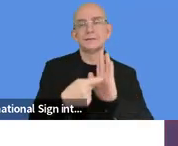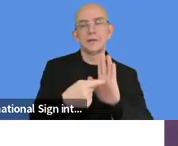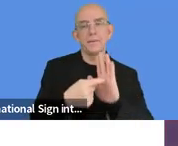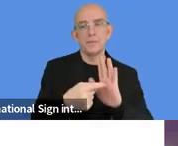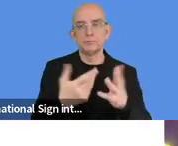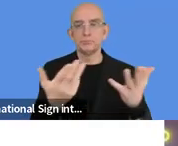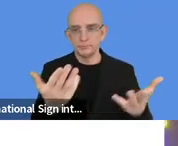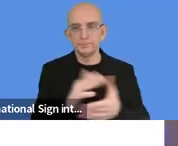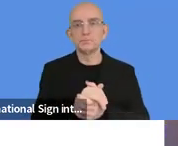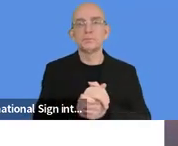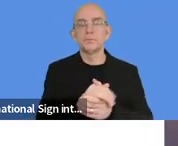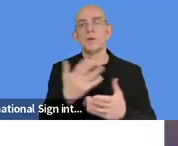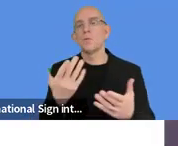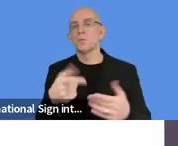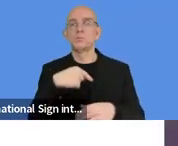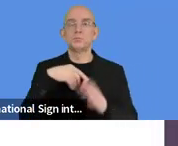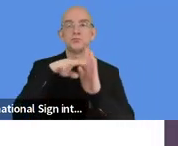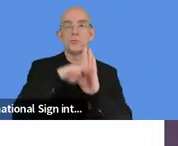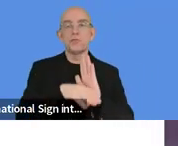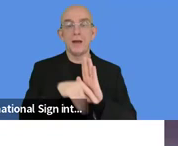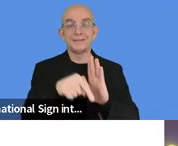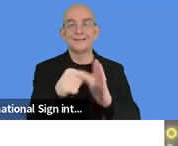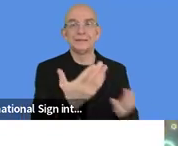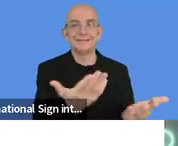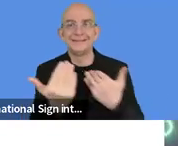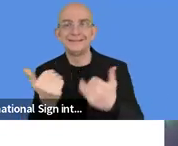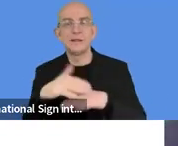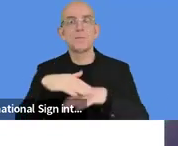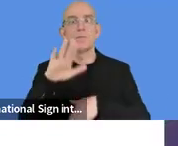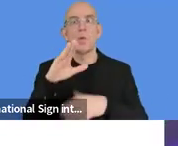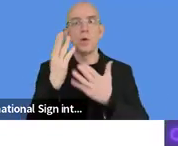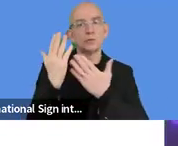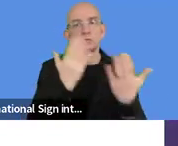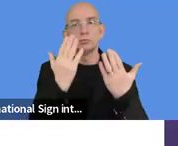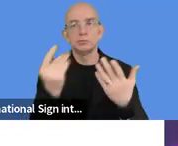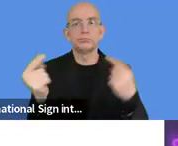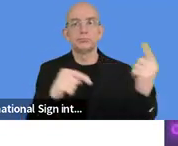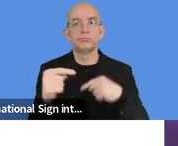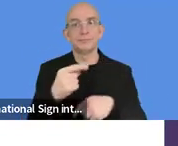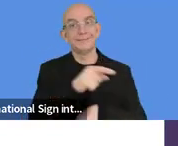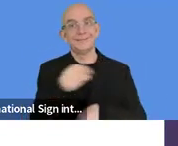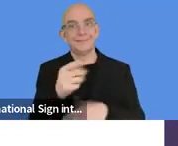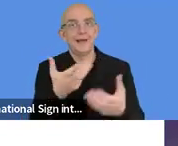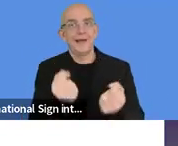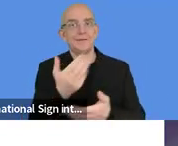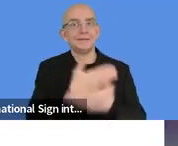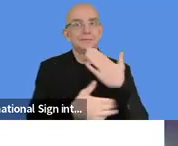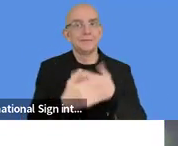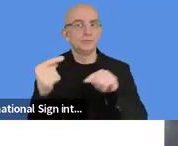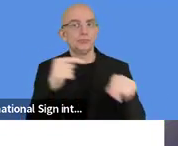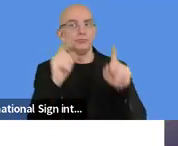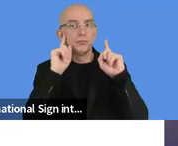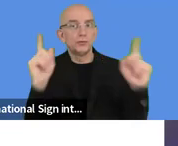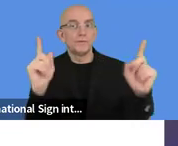program that's intended to bring more students into university, students with disabilities into university, there's a tangible benefit to those students